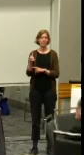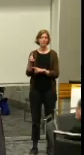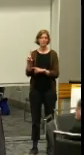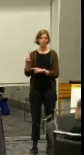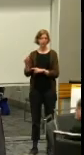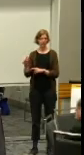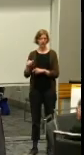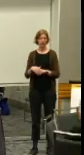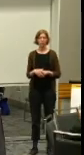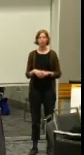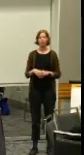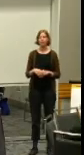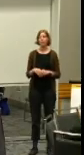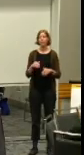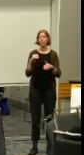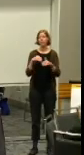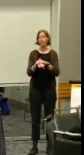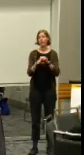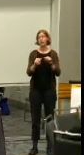Accessible kitchen hardware similarly.